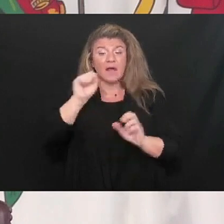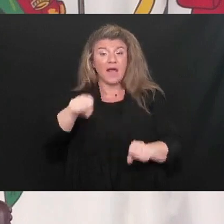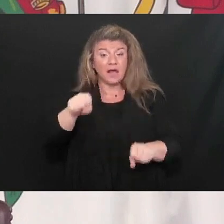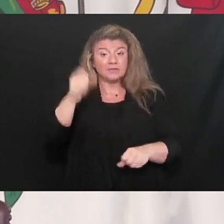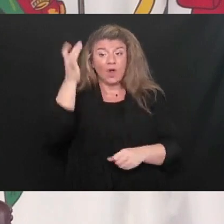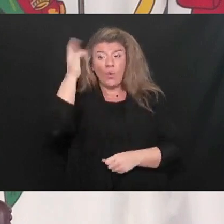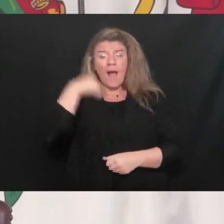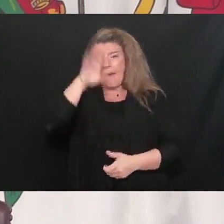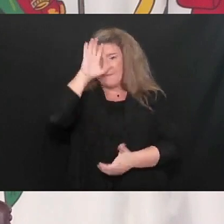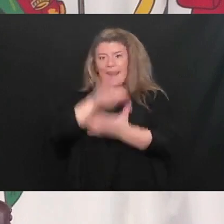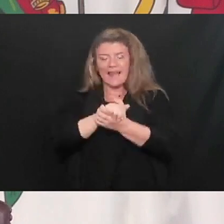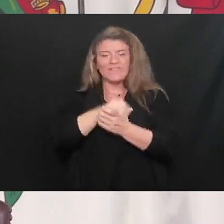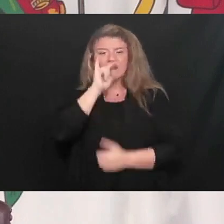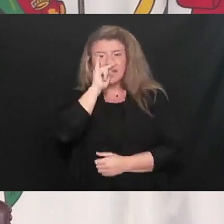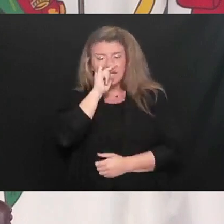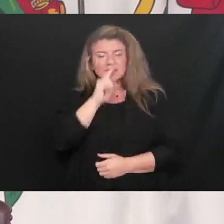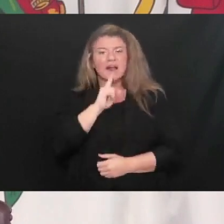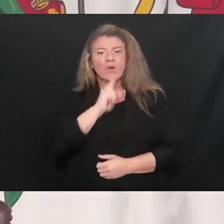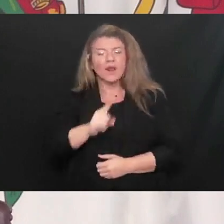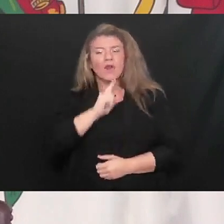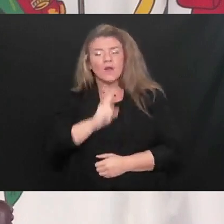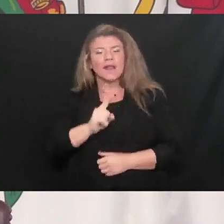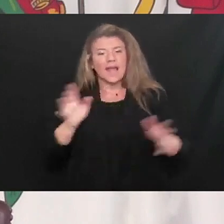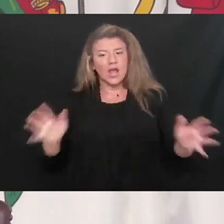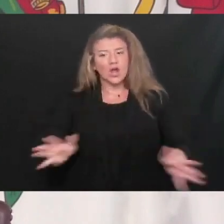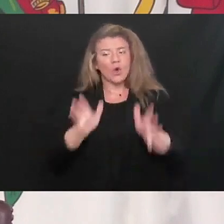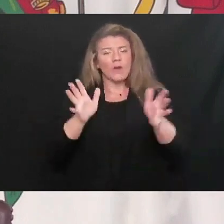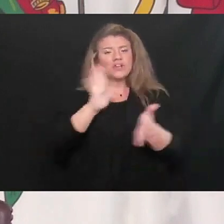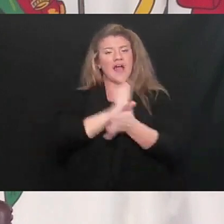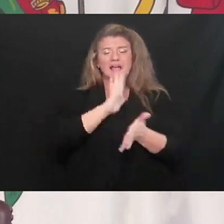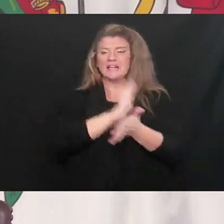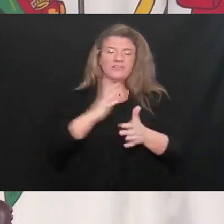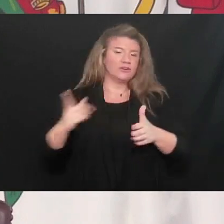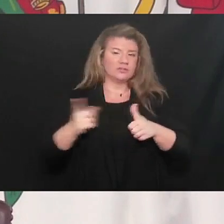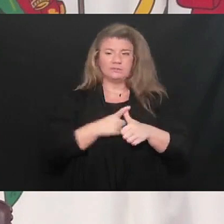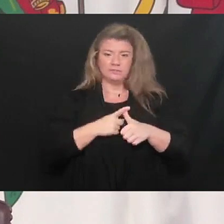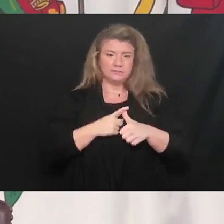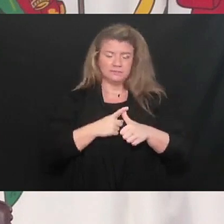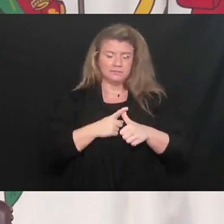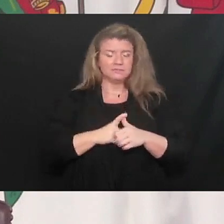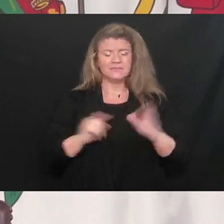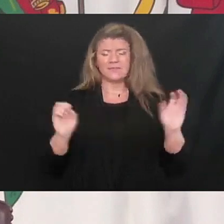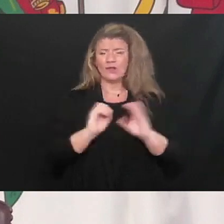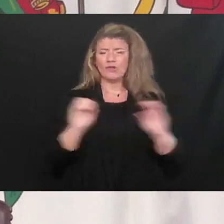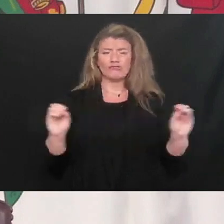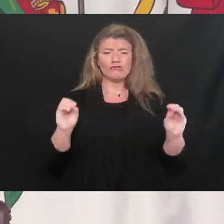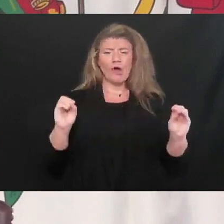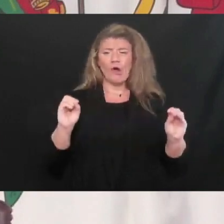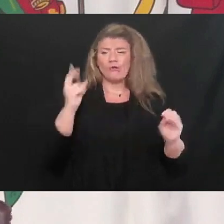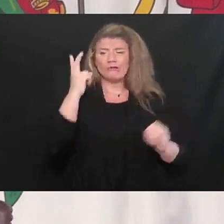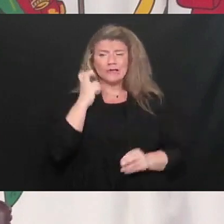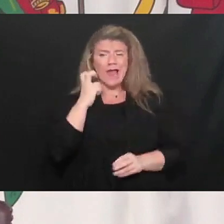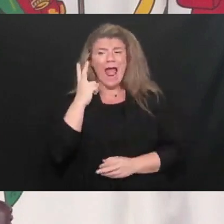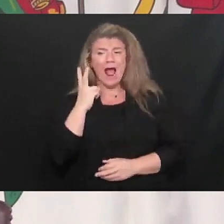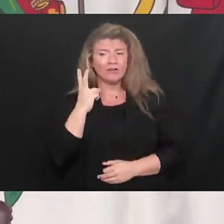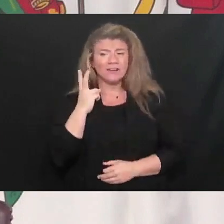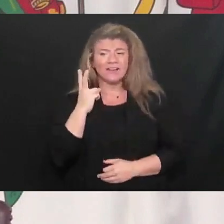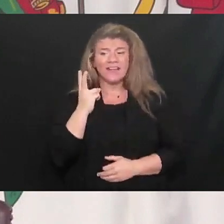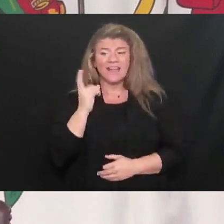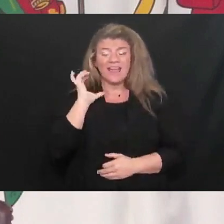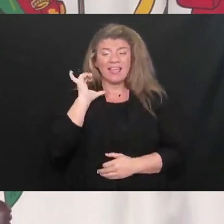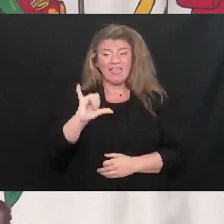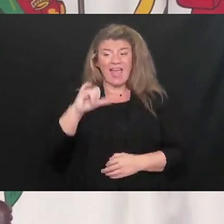and I really, really, really stress the academics first and foremost. There's no question whatsoever